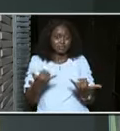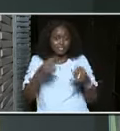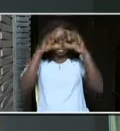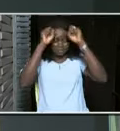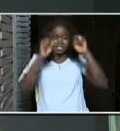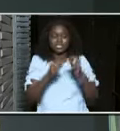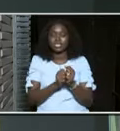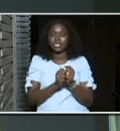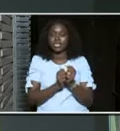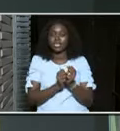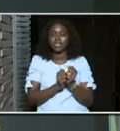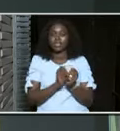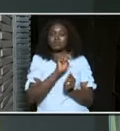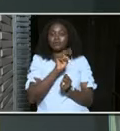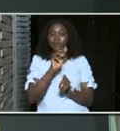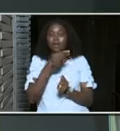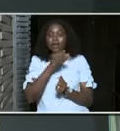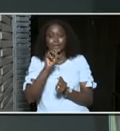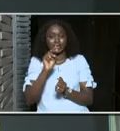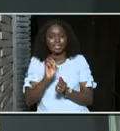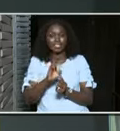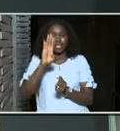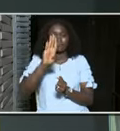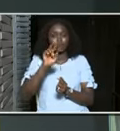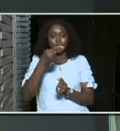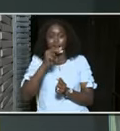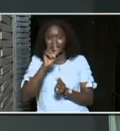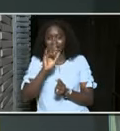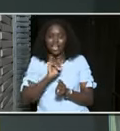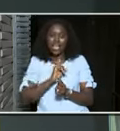Muhammadu Buhari, and I was lucky to become